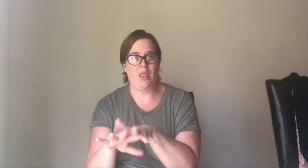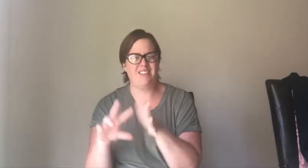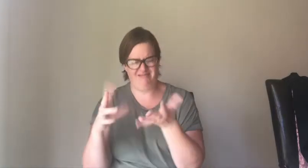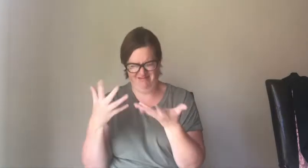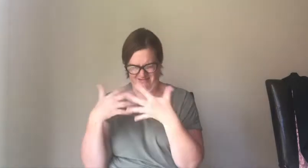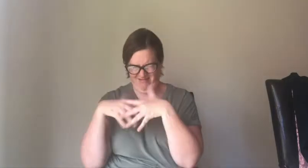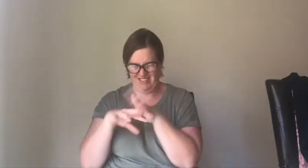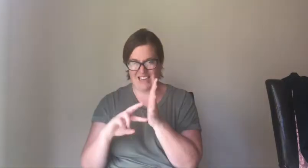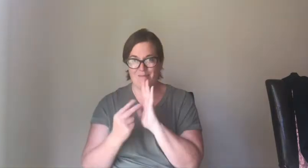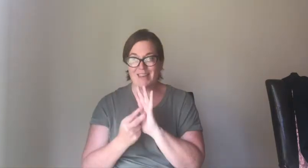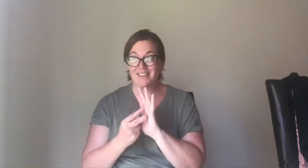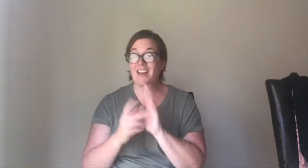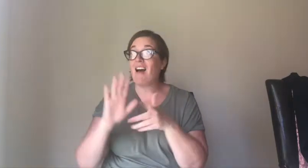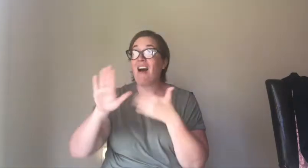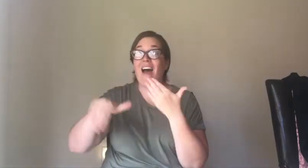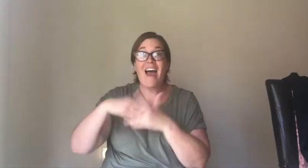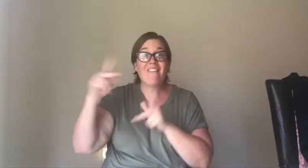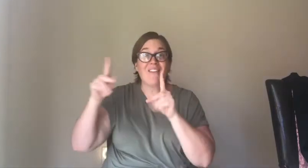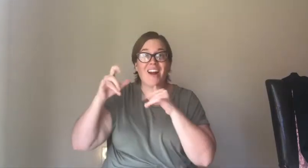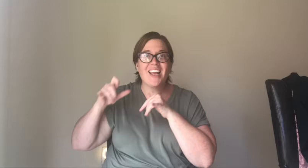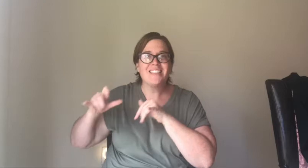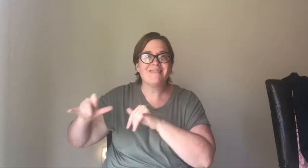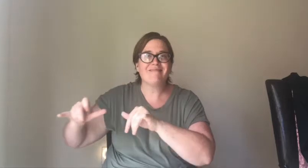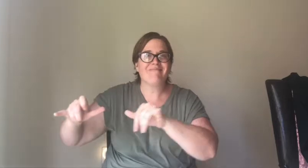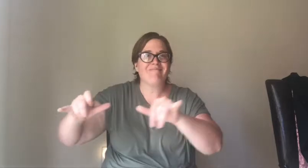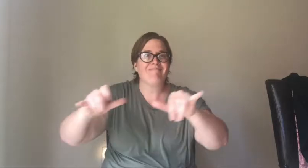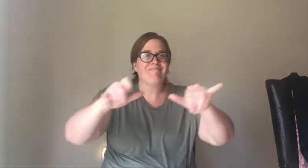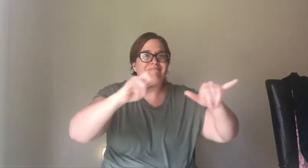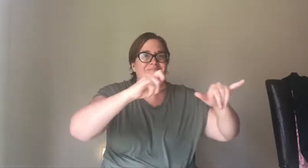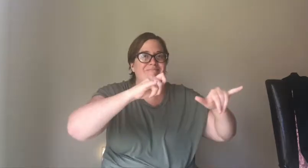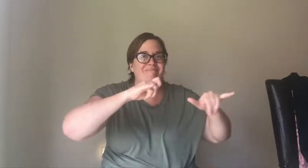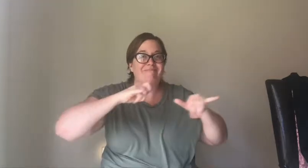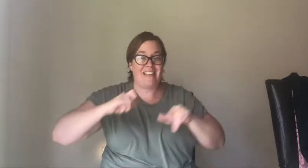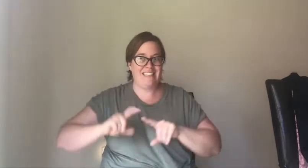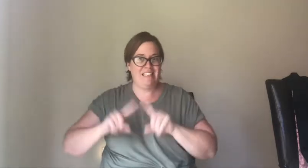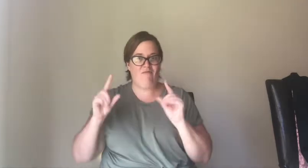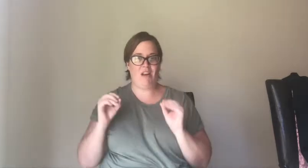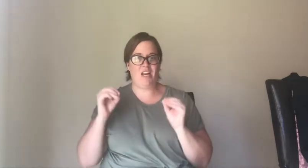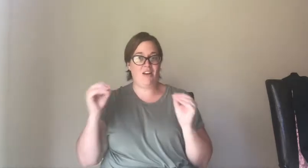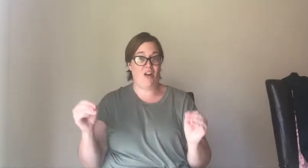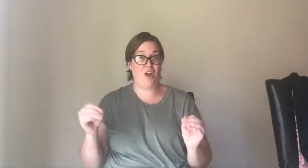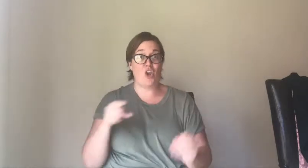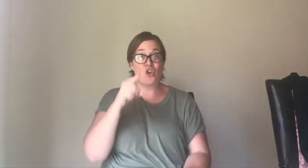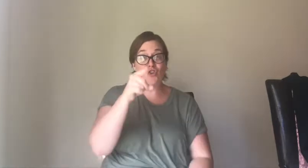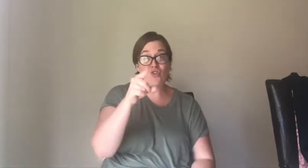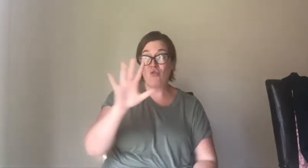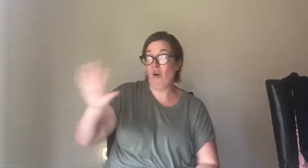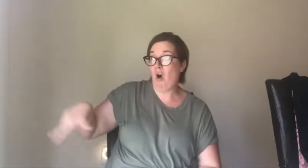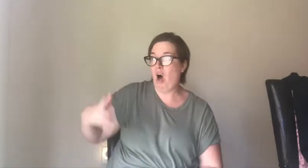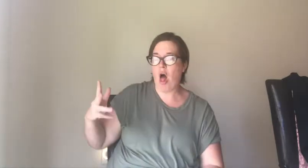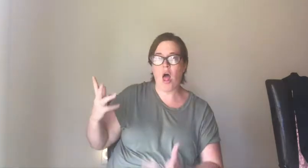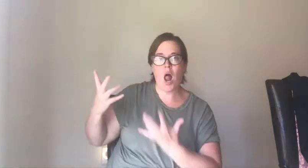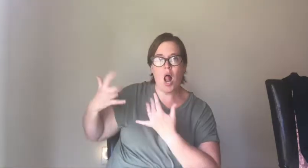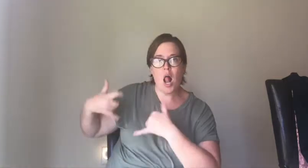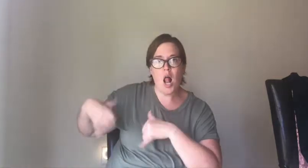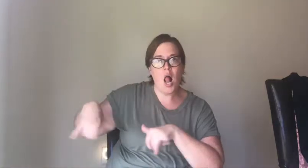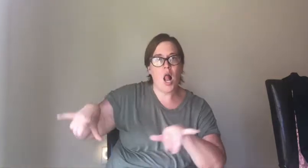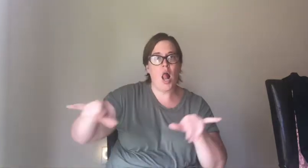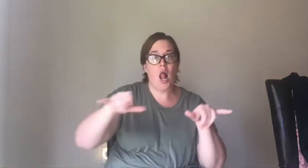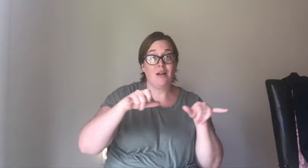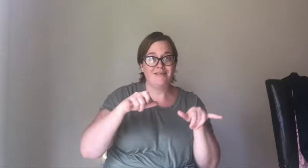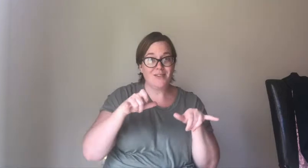it's relocation. Because of that, the greatest threat for God's people in exile is not